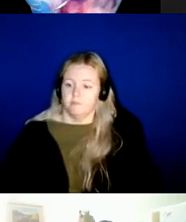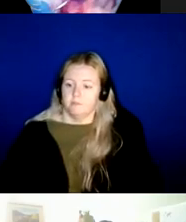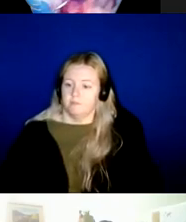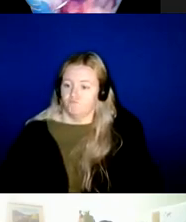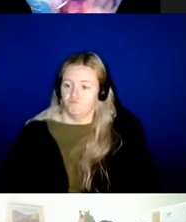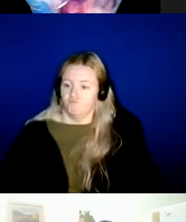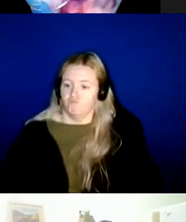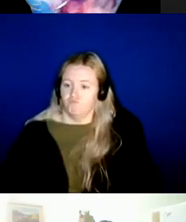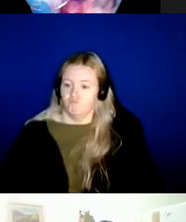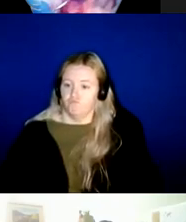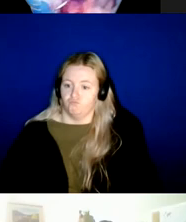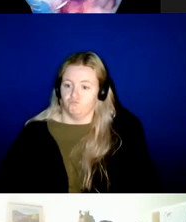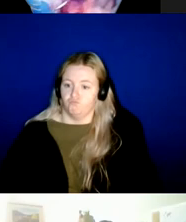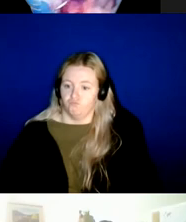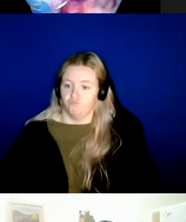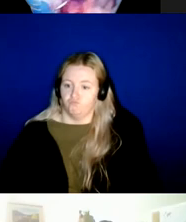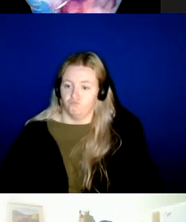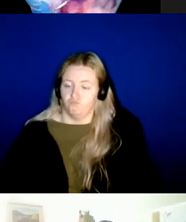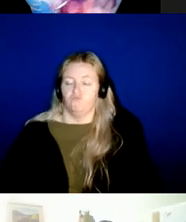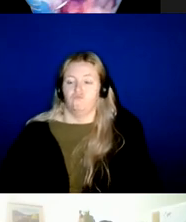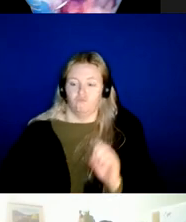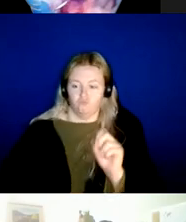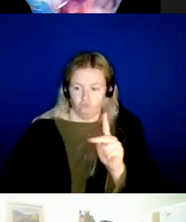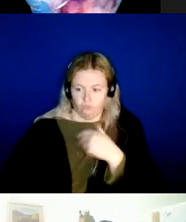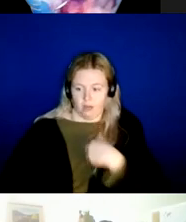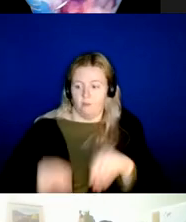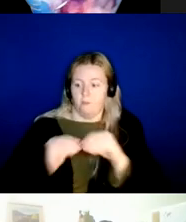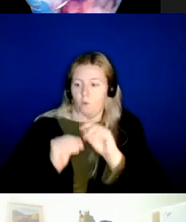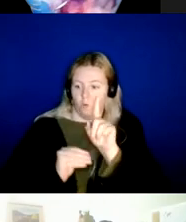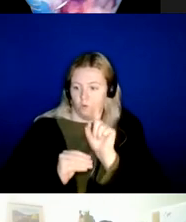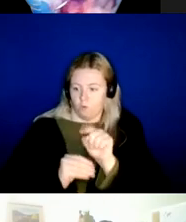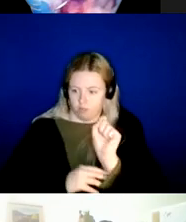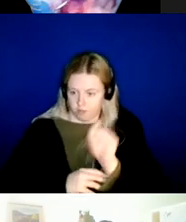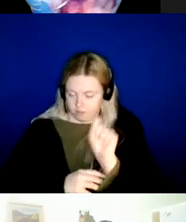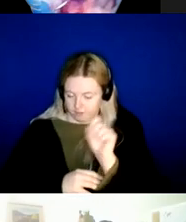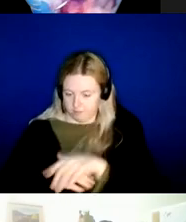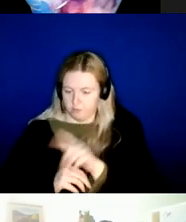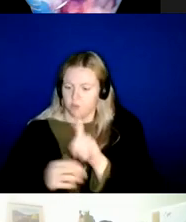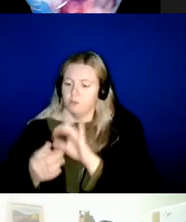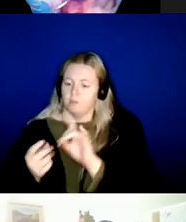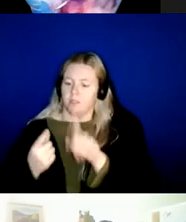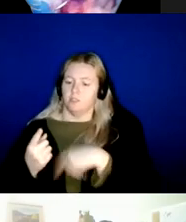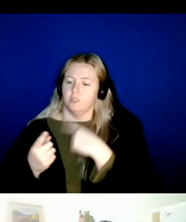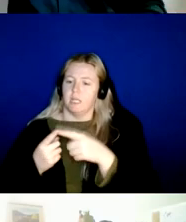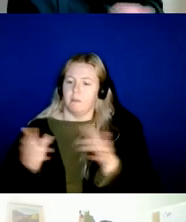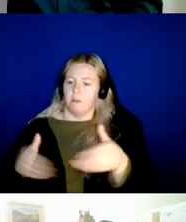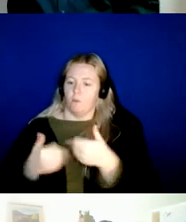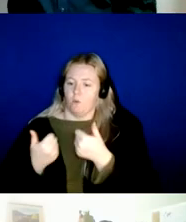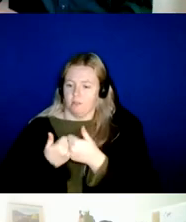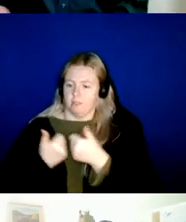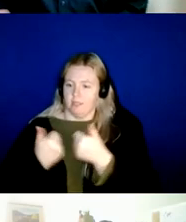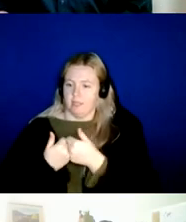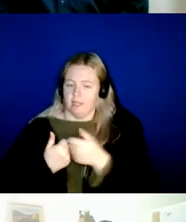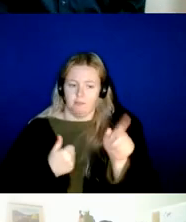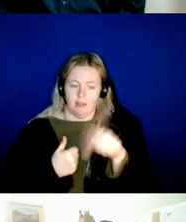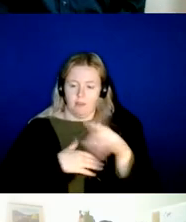No? Okay. I also wrote down some additional questions. You mentioned about the board games. So the board games are available